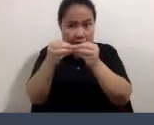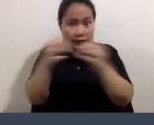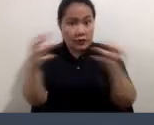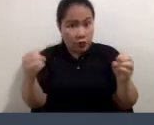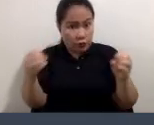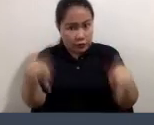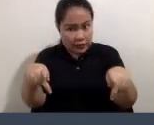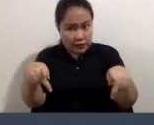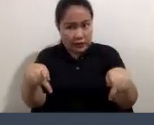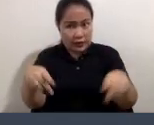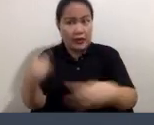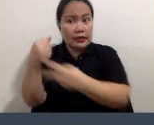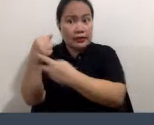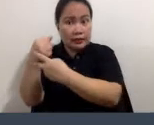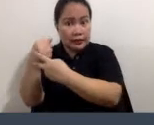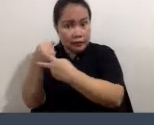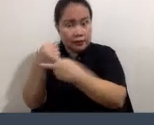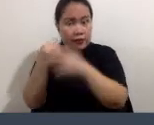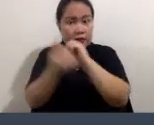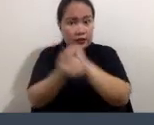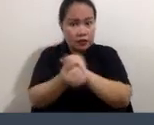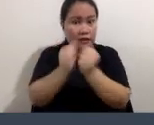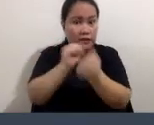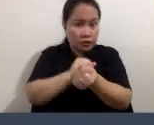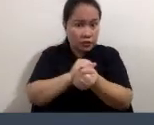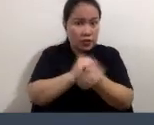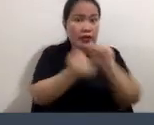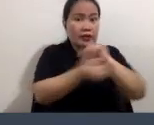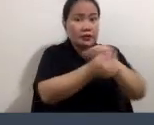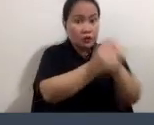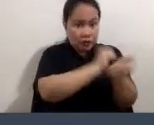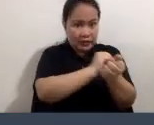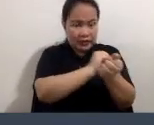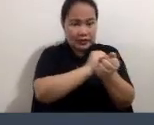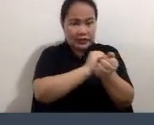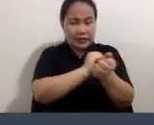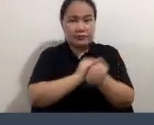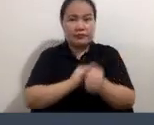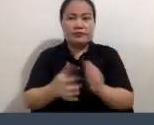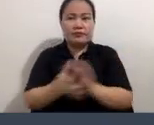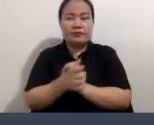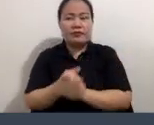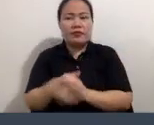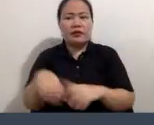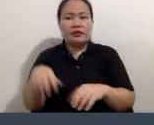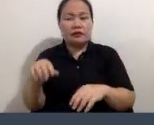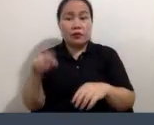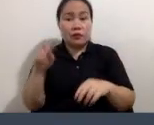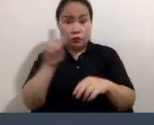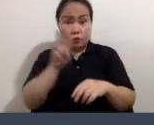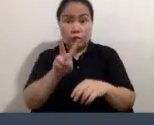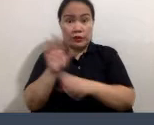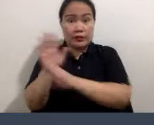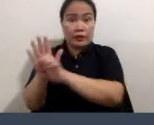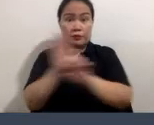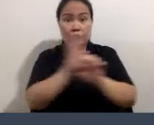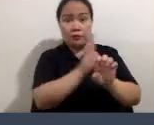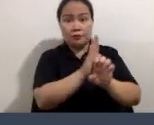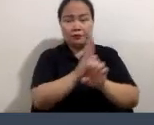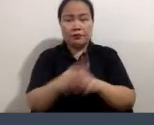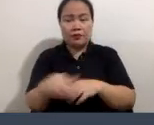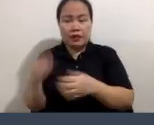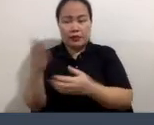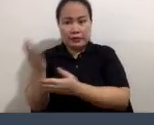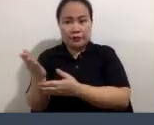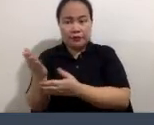to remember the keep, change, change pattern, okay? So, we have two cases. Okay, so